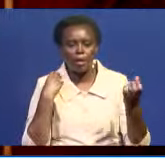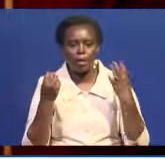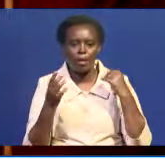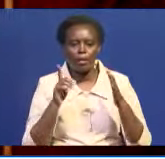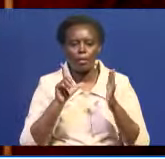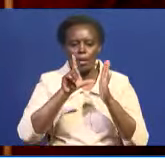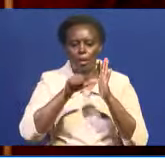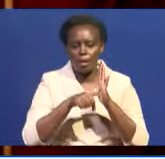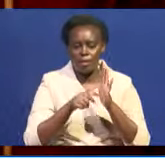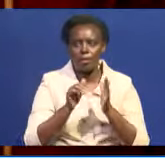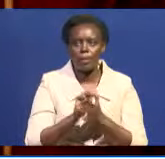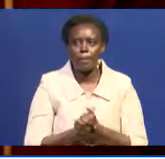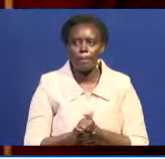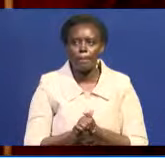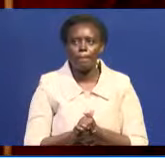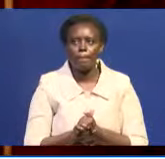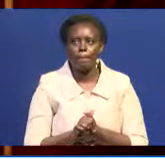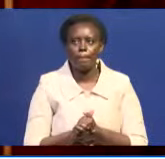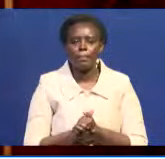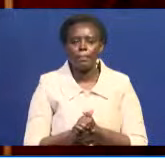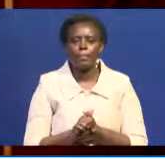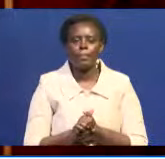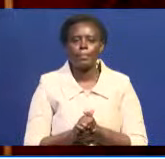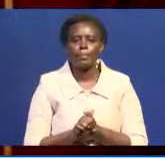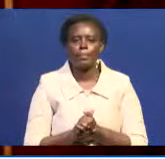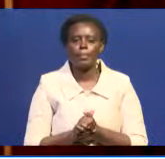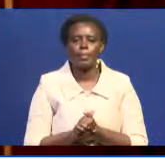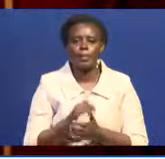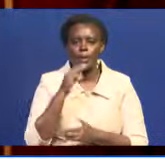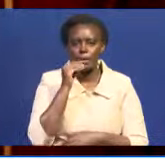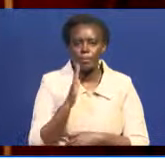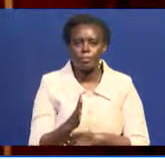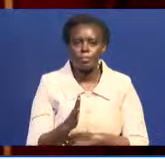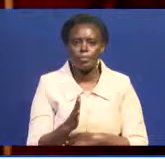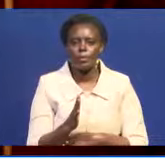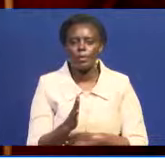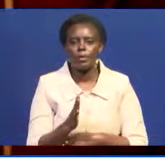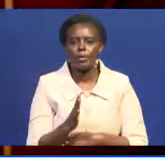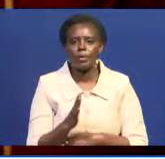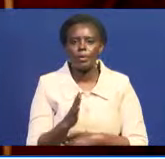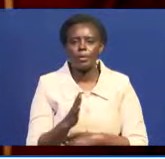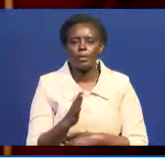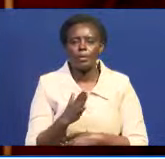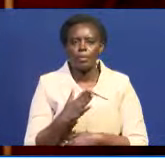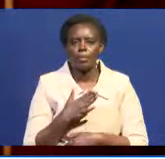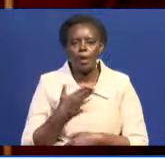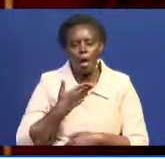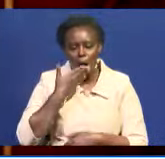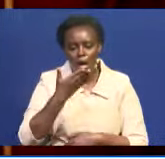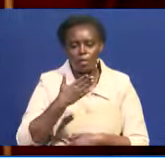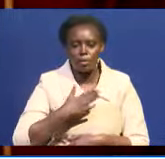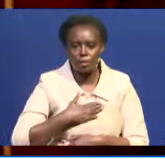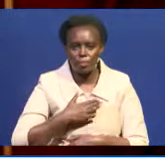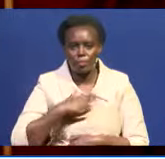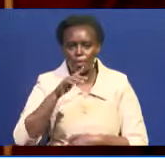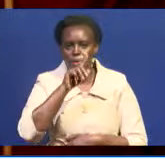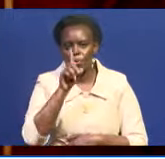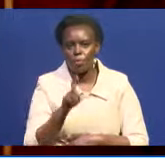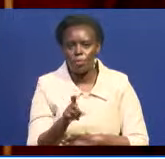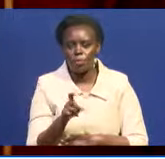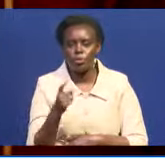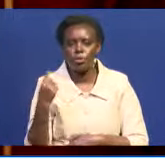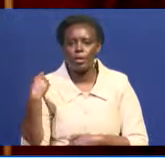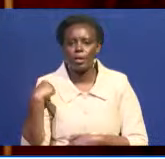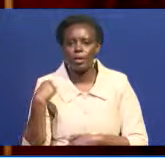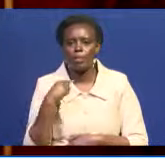in the day. So, Mr. Speaker, this is my reply to question